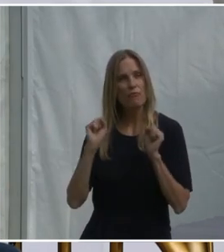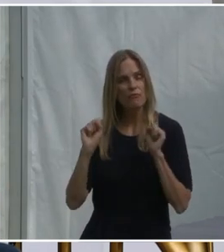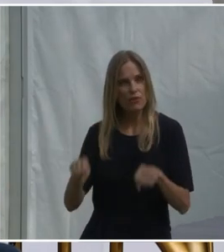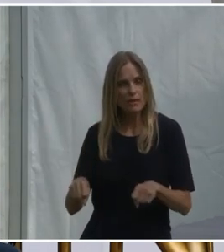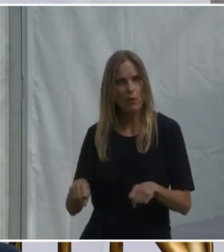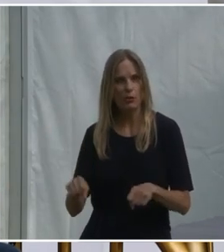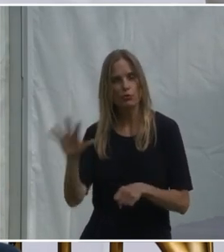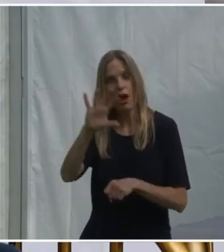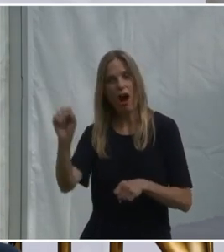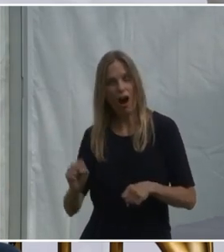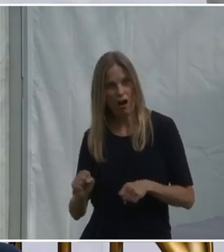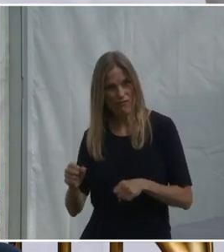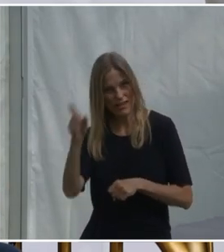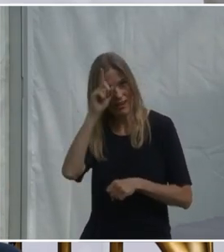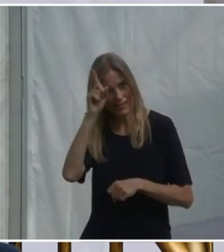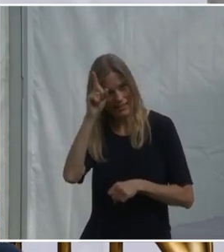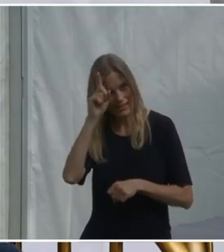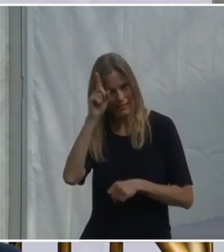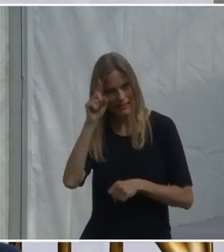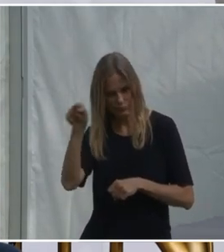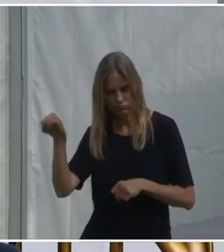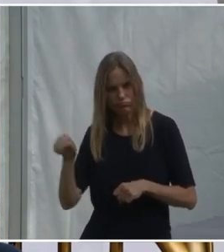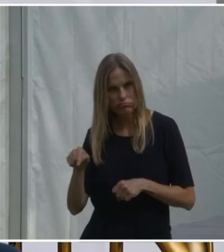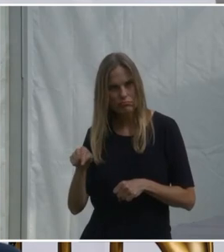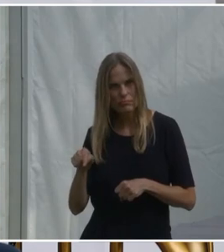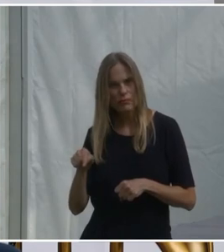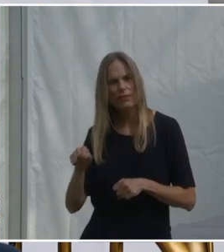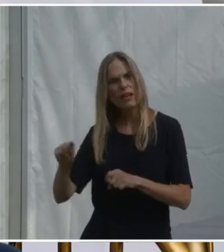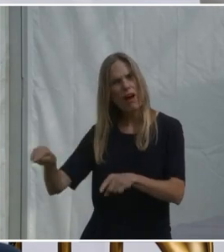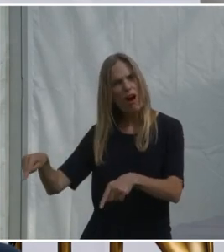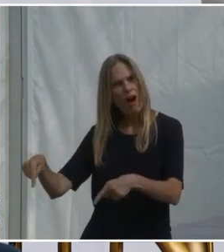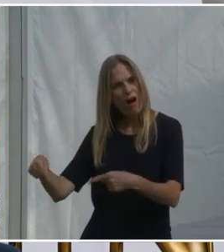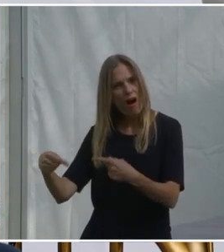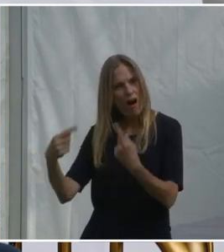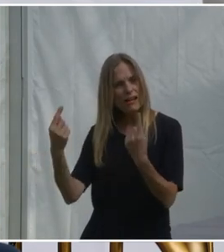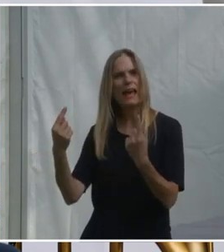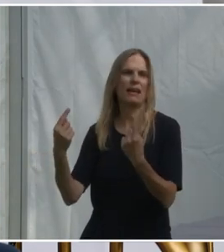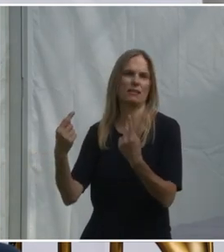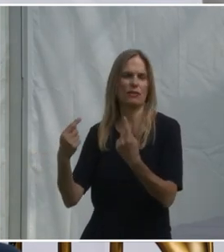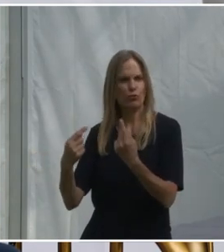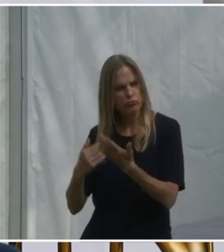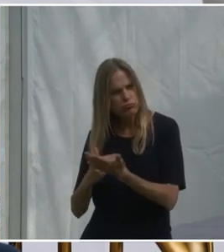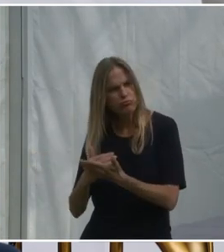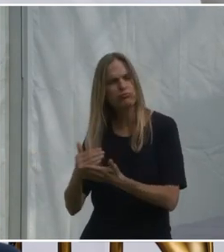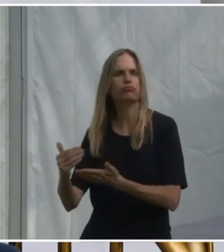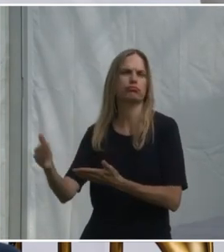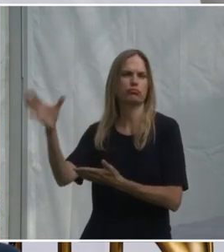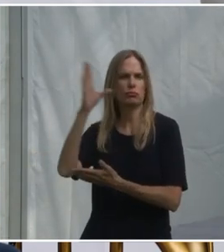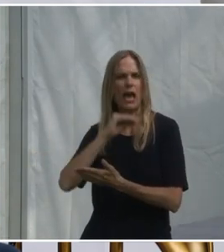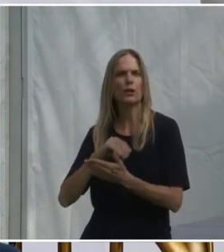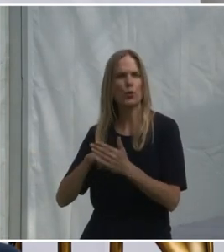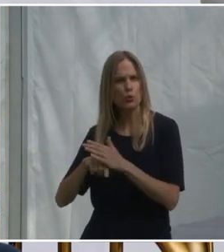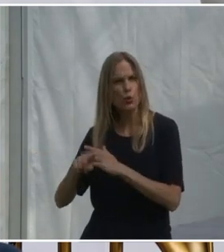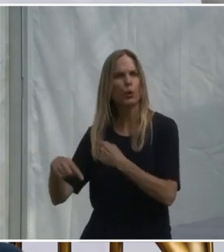how African countries, 54 countries, develop in a sustainable way, I don't see too much